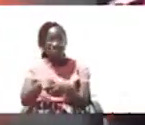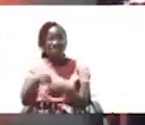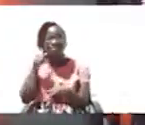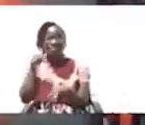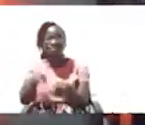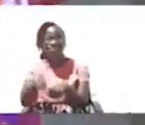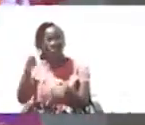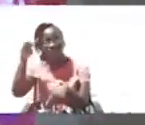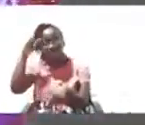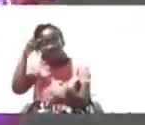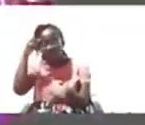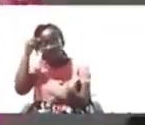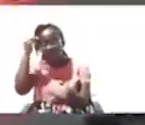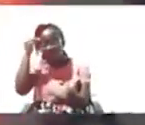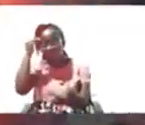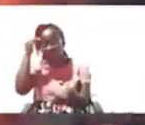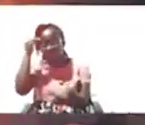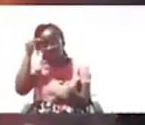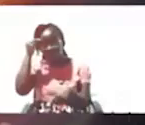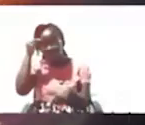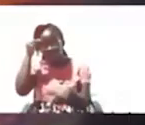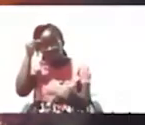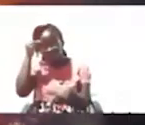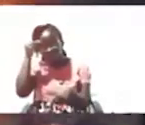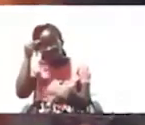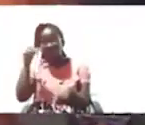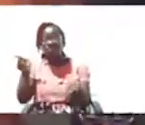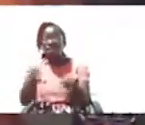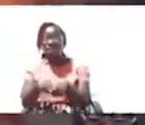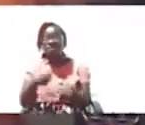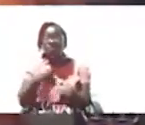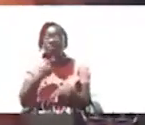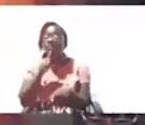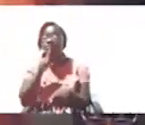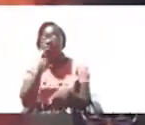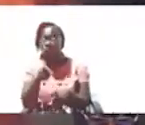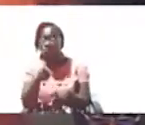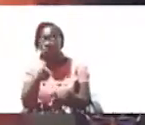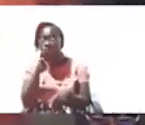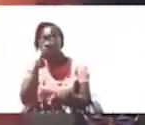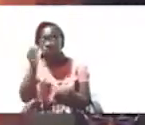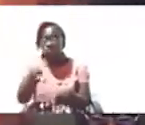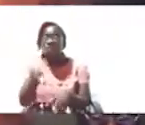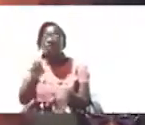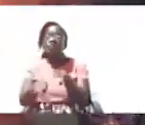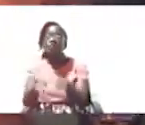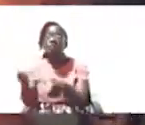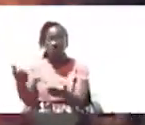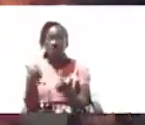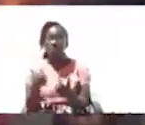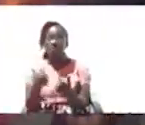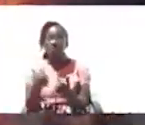as I'm speaking, you can come. If it's a Lazarus, see brother, you can.